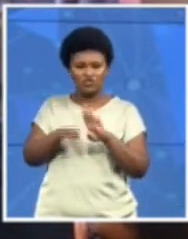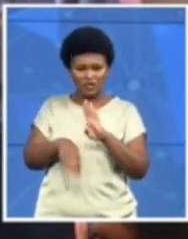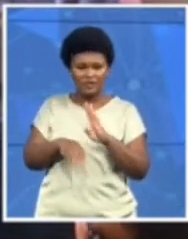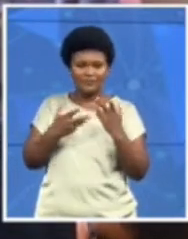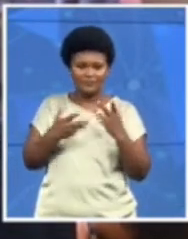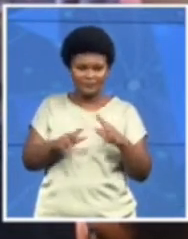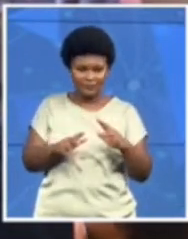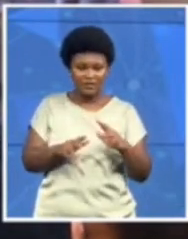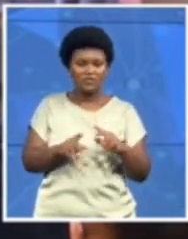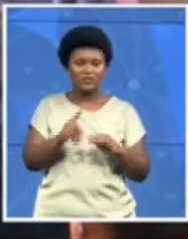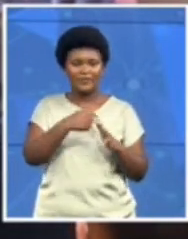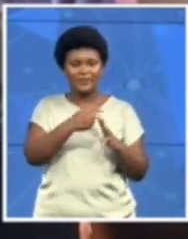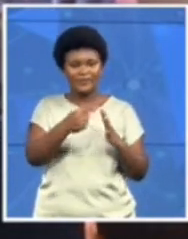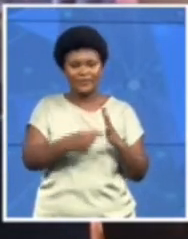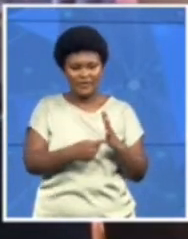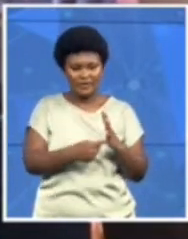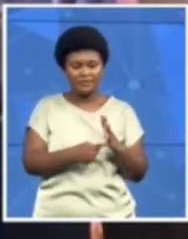facing.